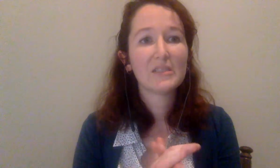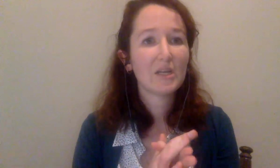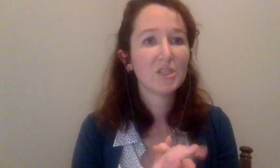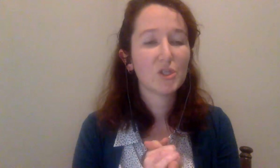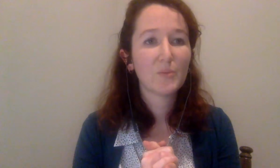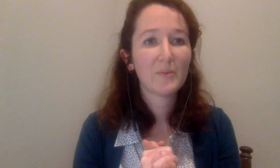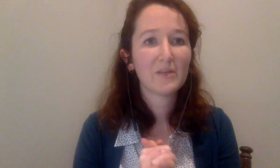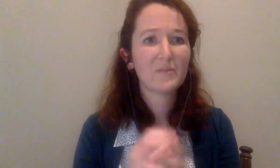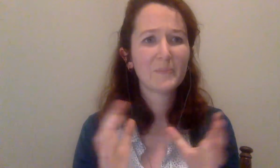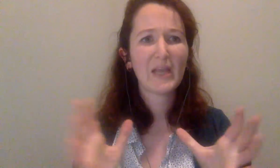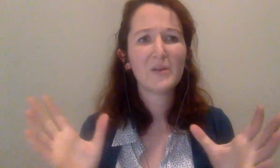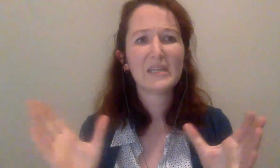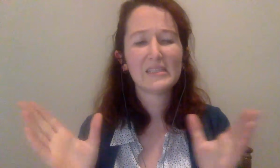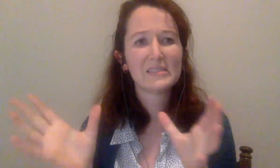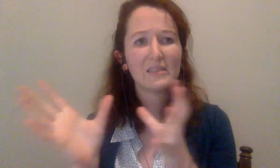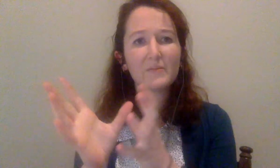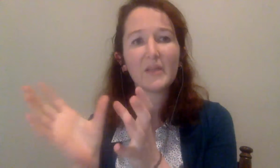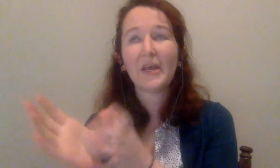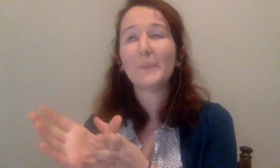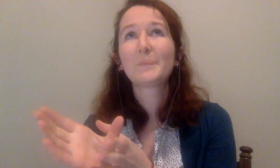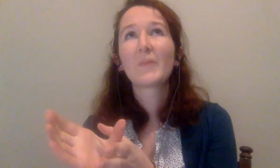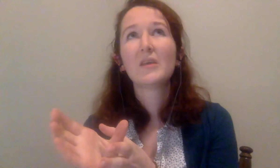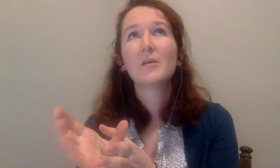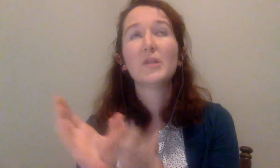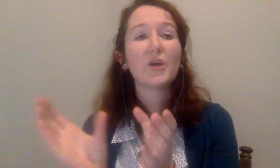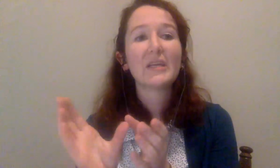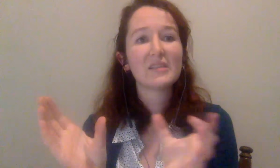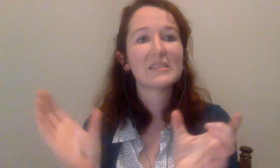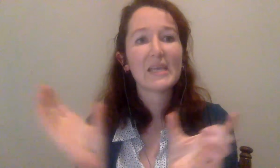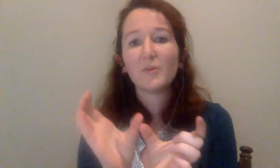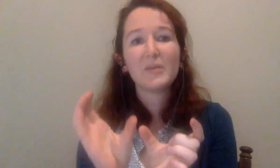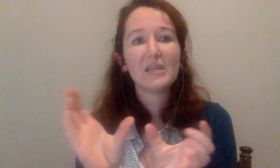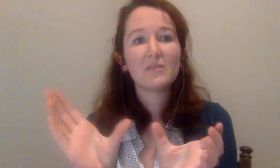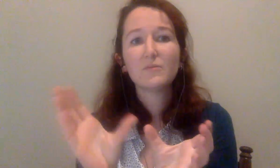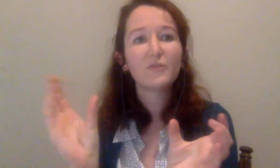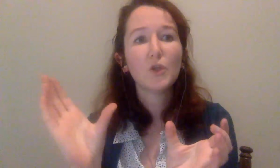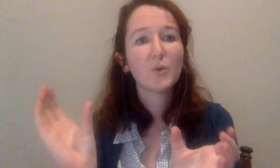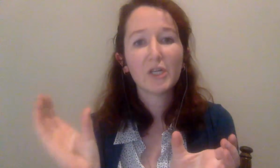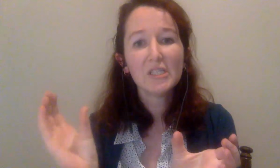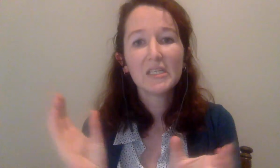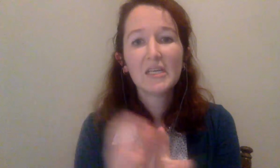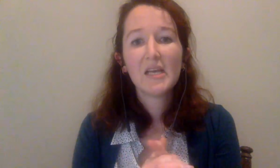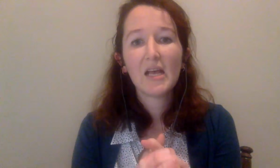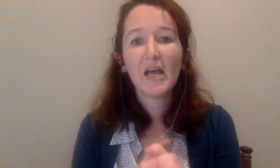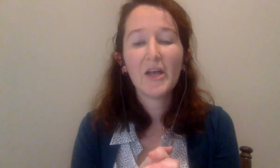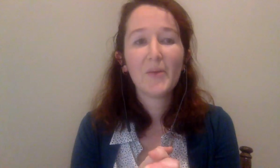not entirely sure we would have counted it as belonging to the same repeated full